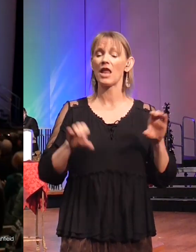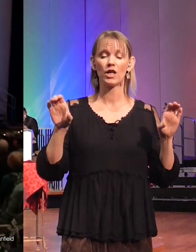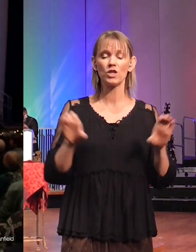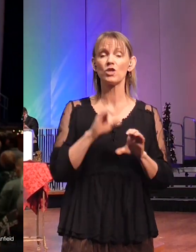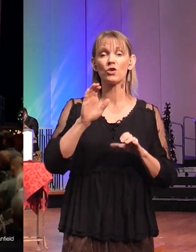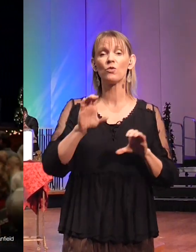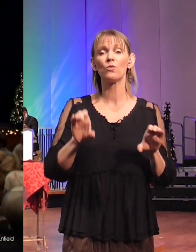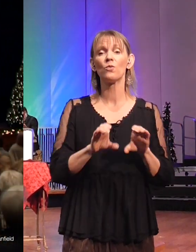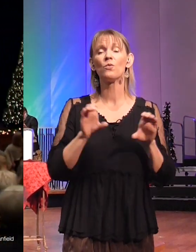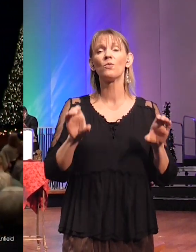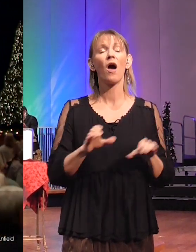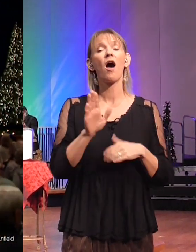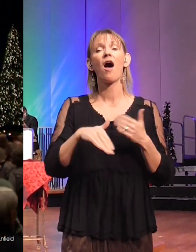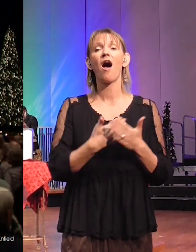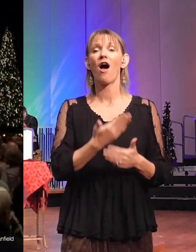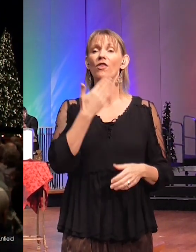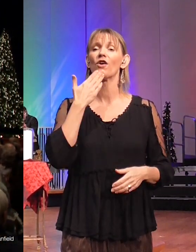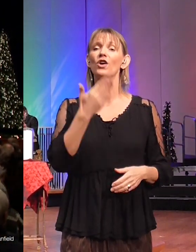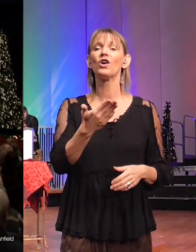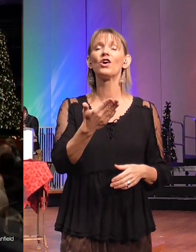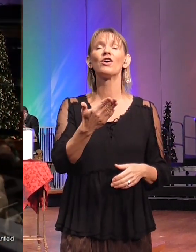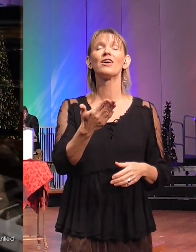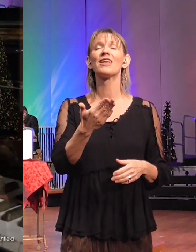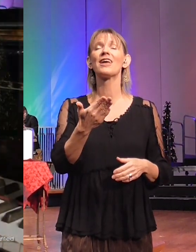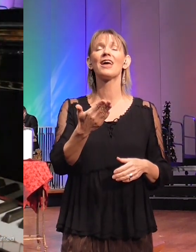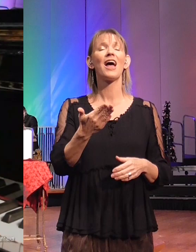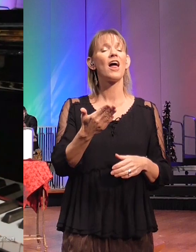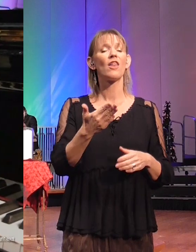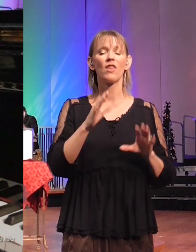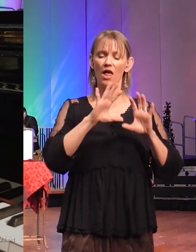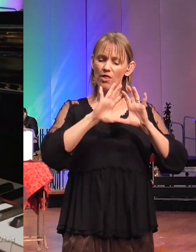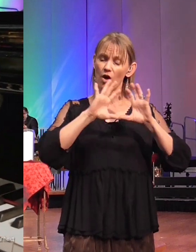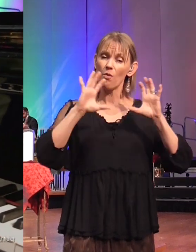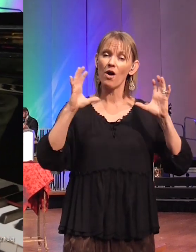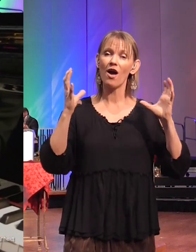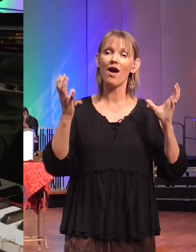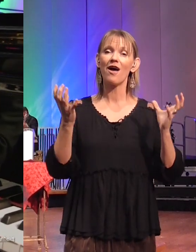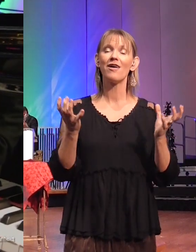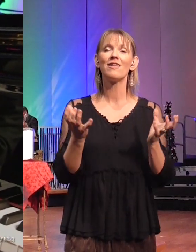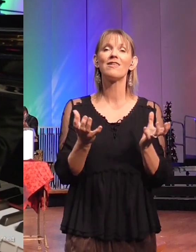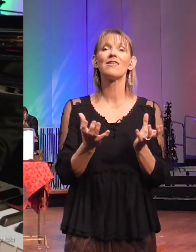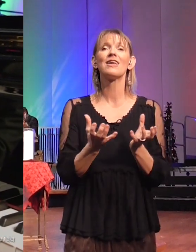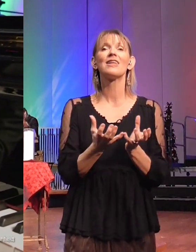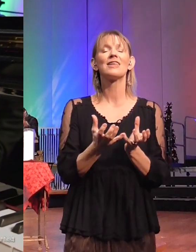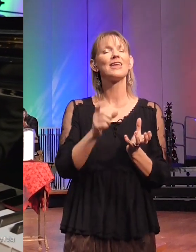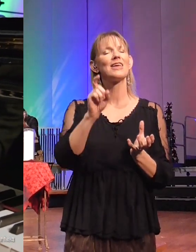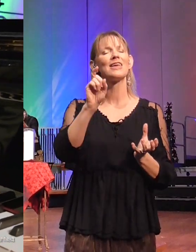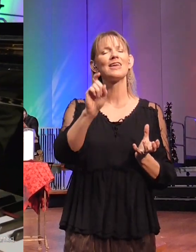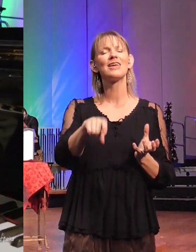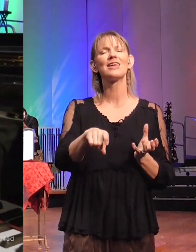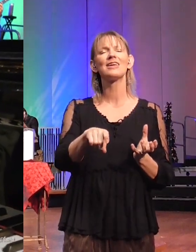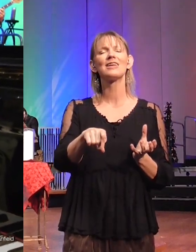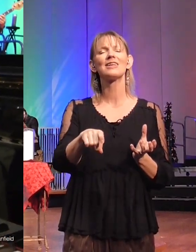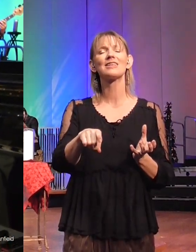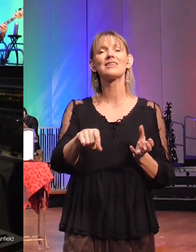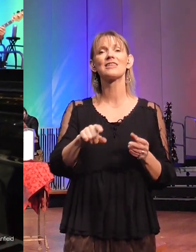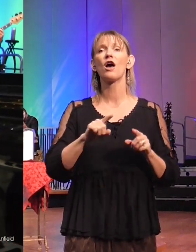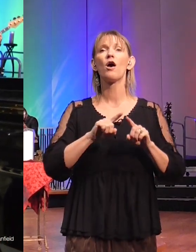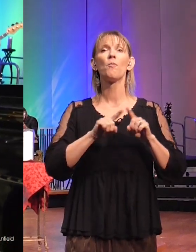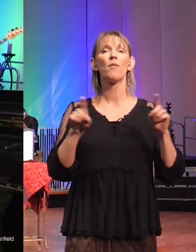I cannot do all the good that the world